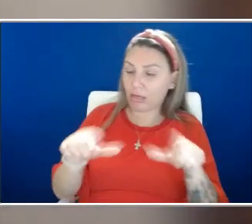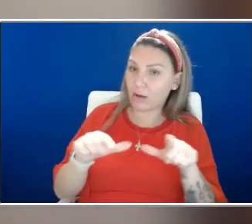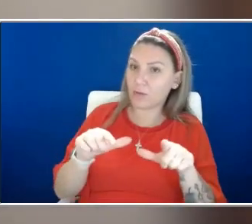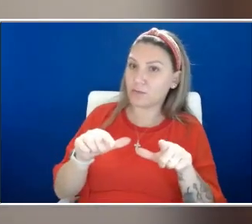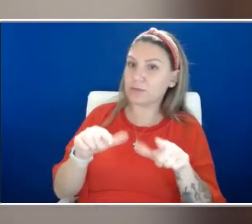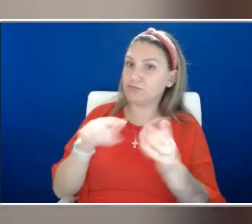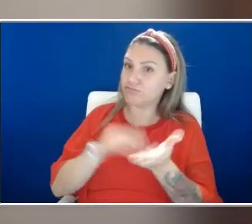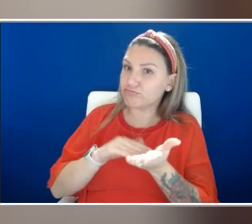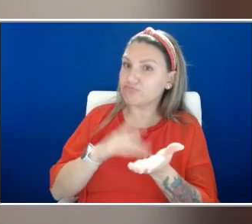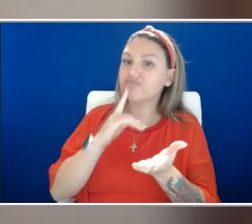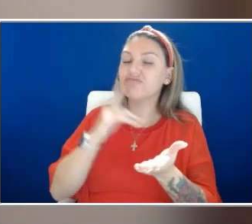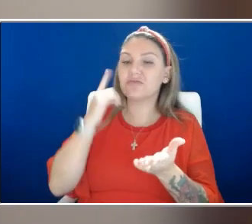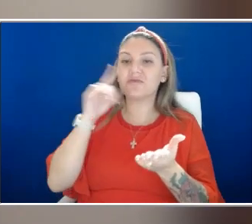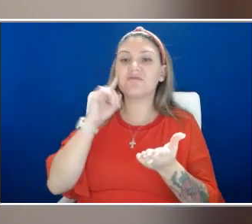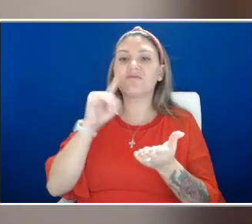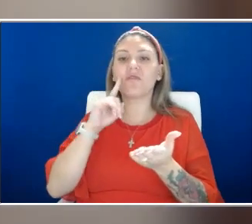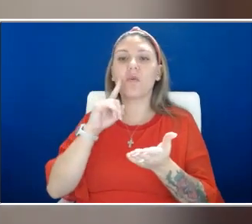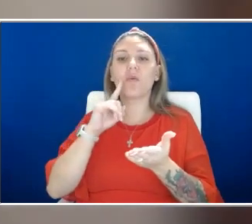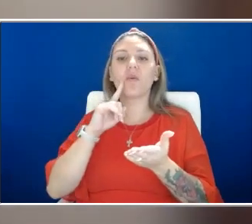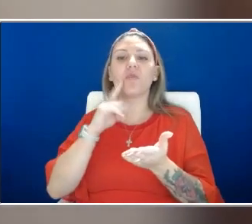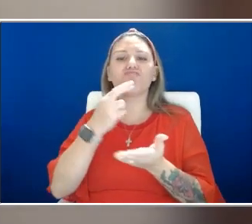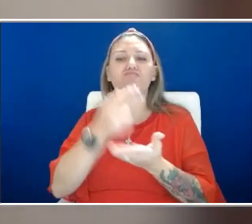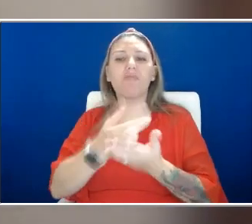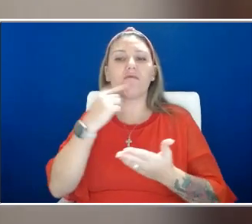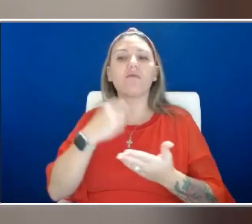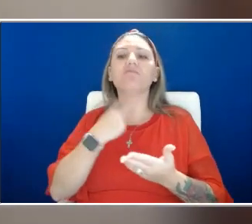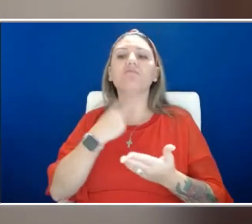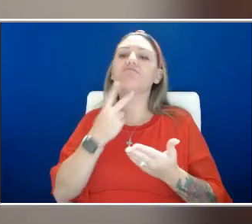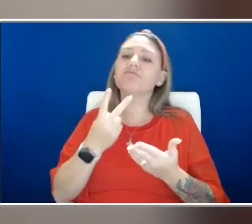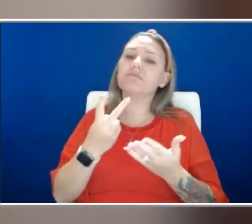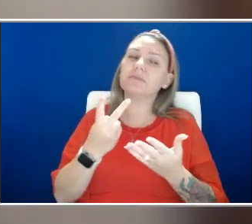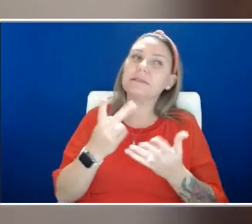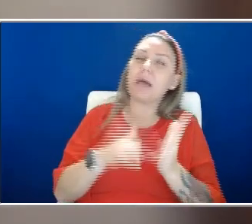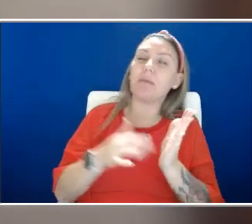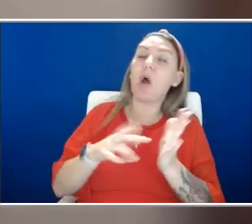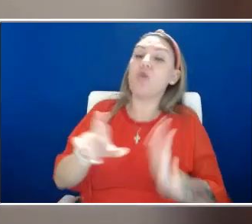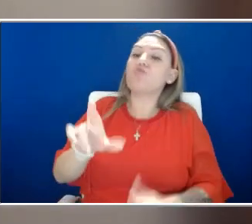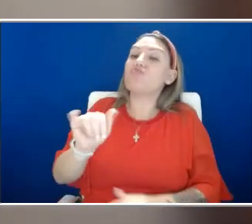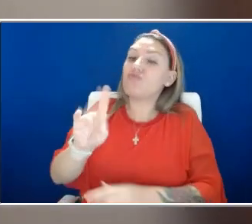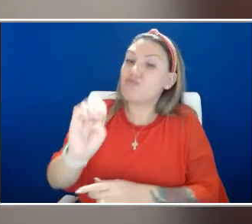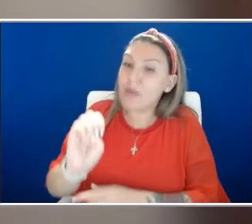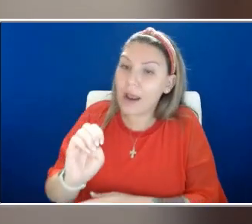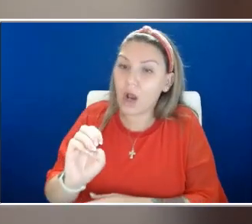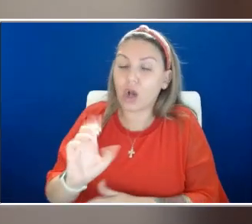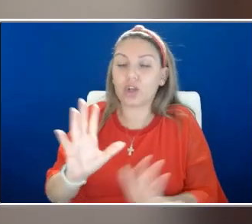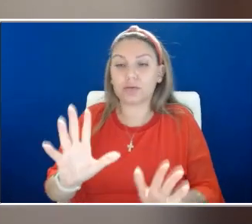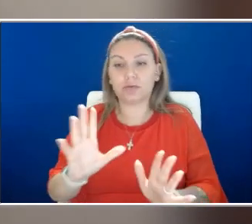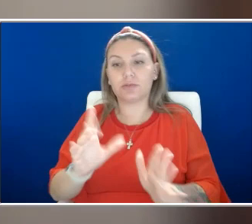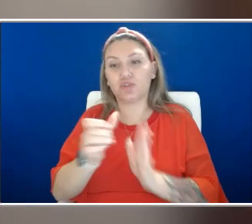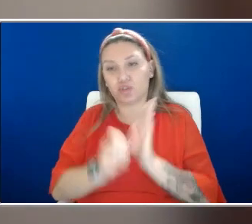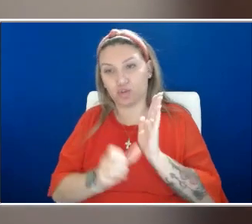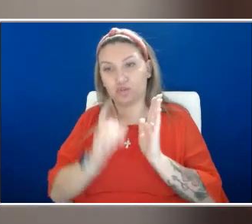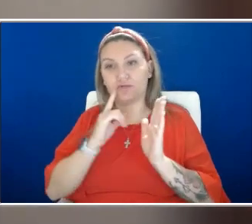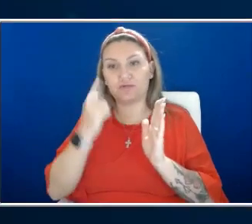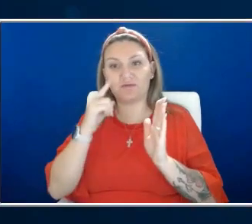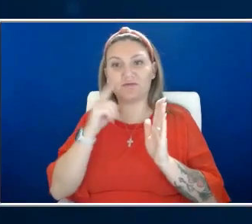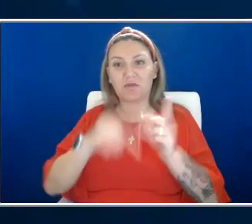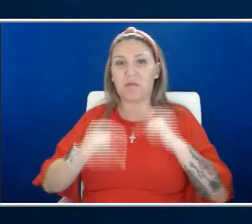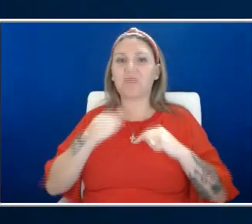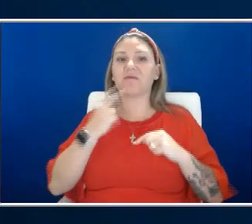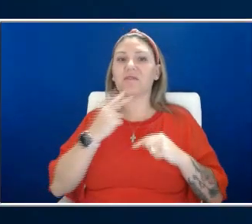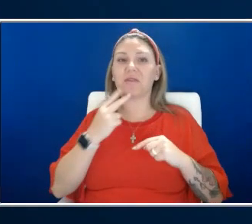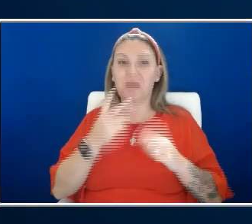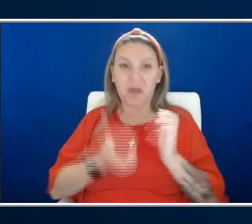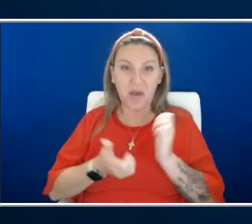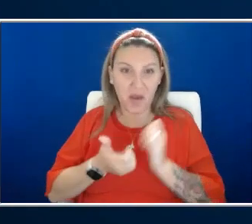the voice. Rarely, but occasionally, surgery is indicated, and it's the case we work with our patients to get them back to good voicing. All right, everyone, you